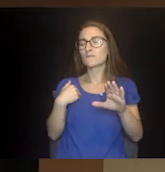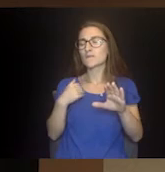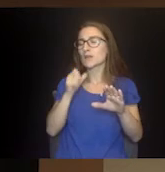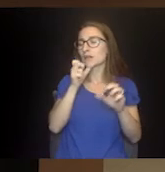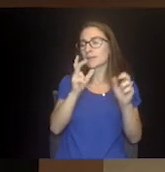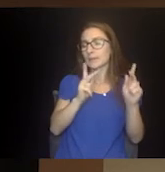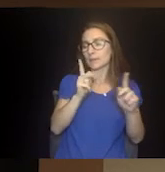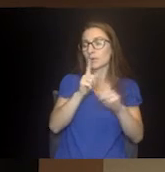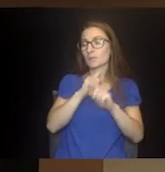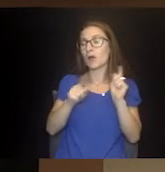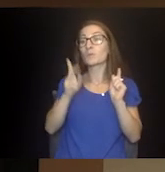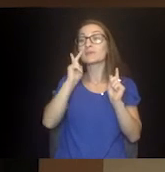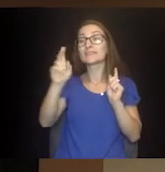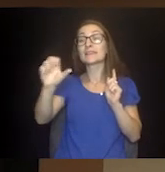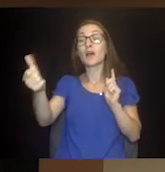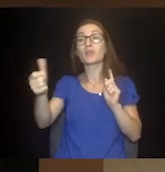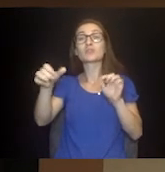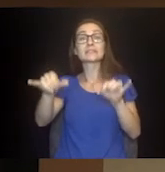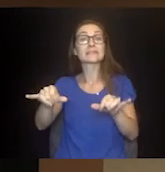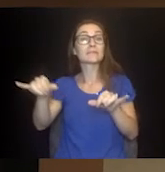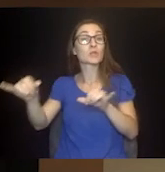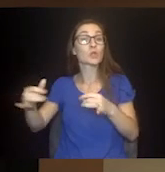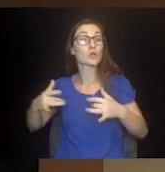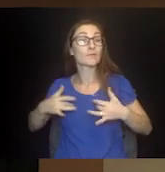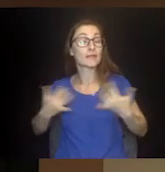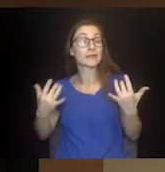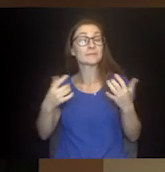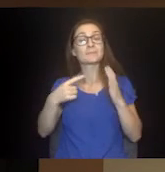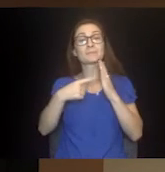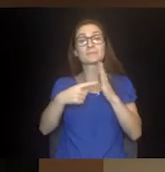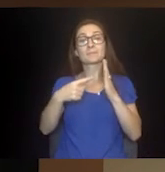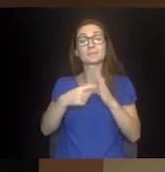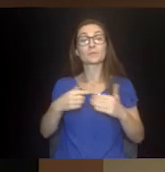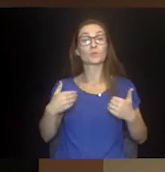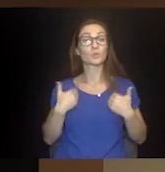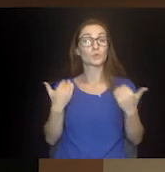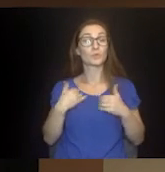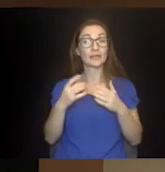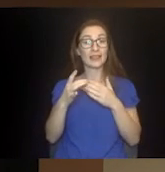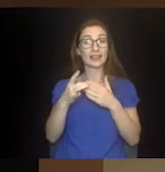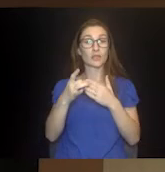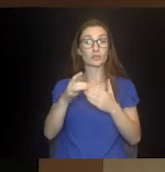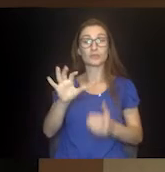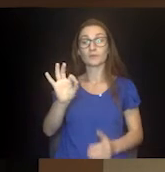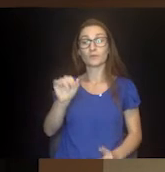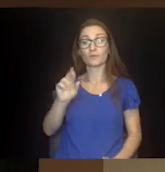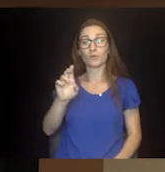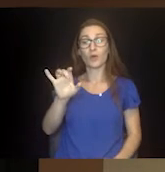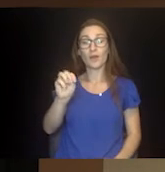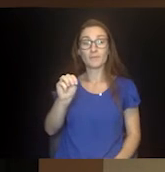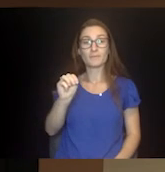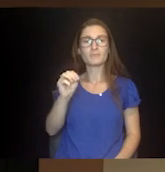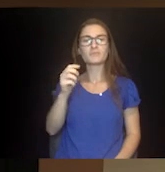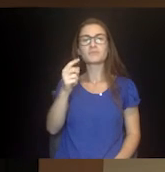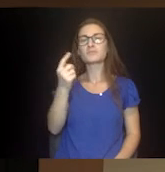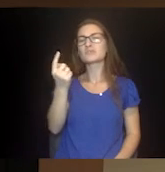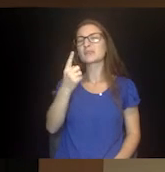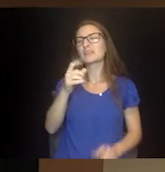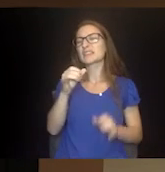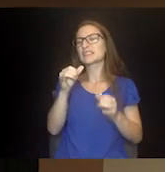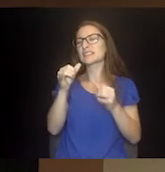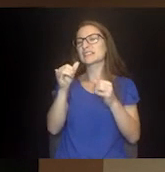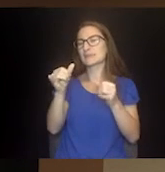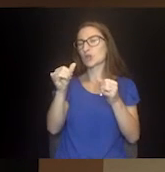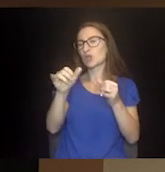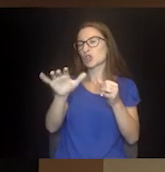had not even people into events similar, like the Youth Leadership Forum, which is in Tallahassee. They have something